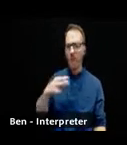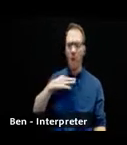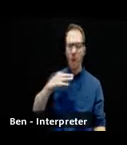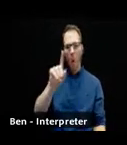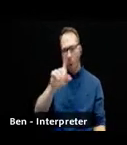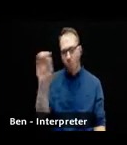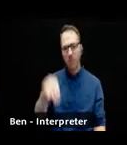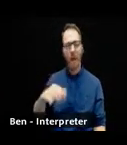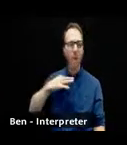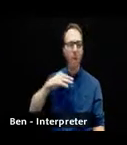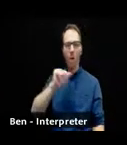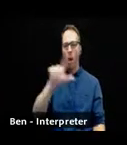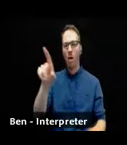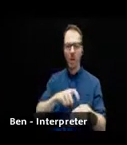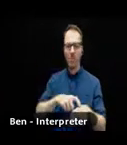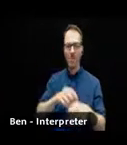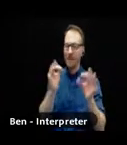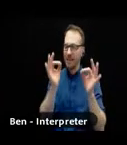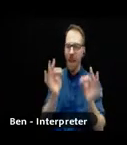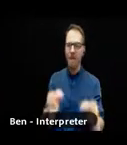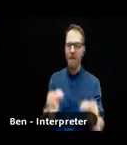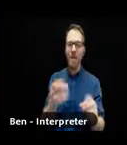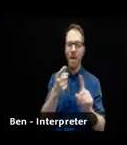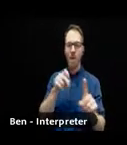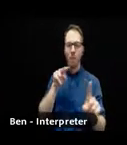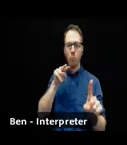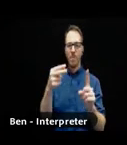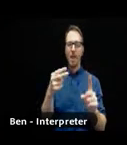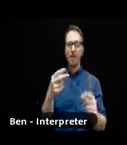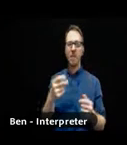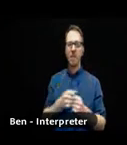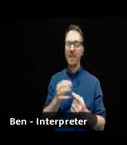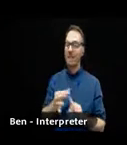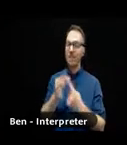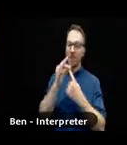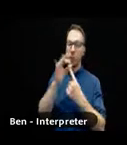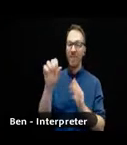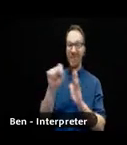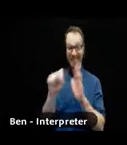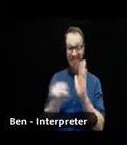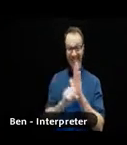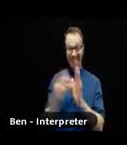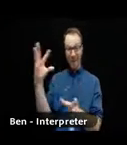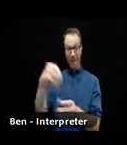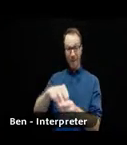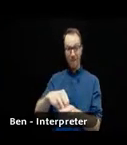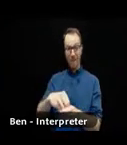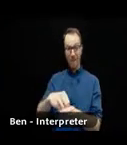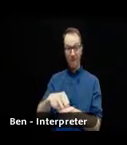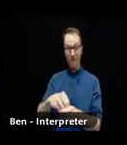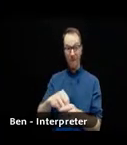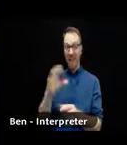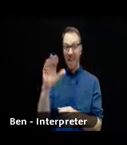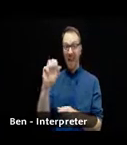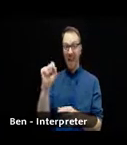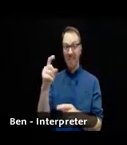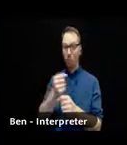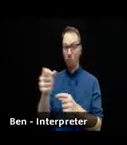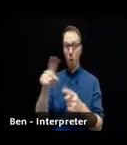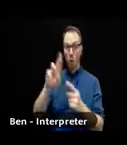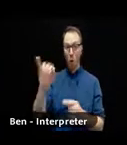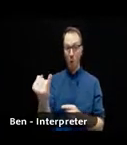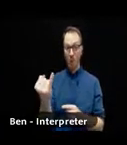times, definitely from the perspective of, especially if the state's going to be involved in diverting cases to restorative justice,